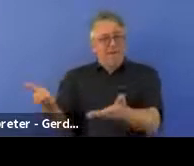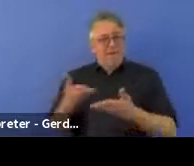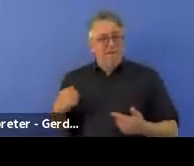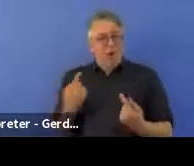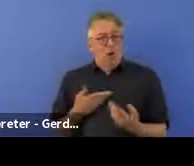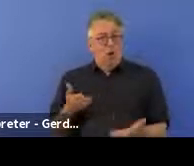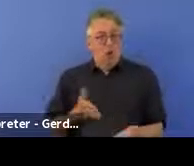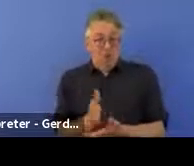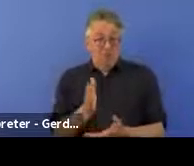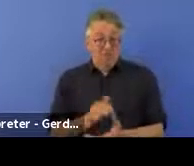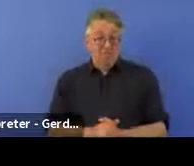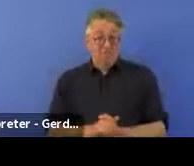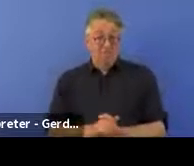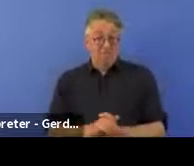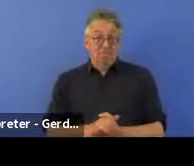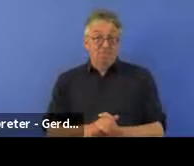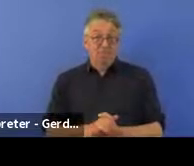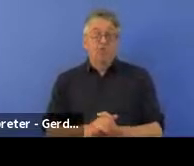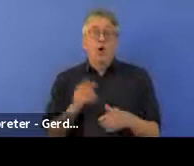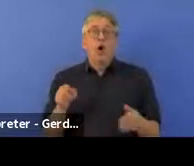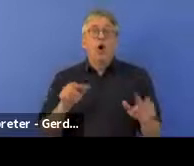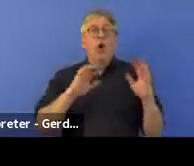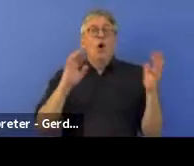During the Global Disability Summit,